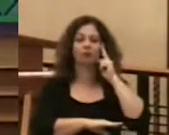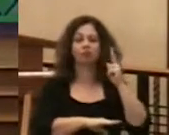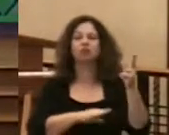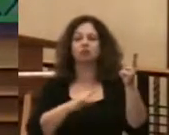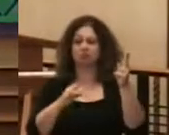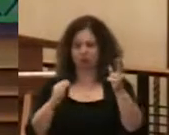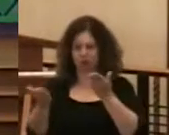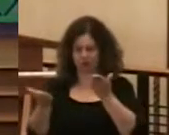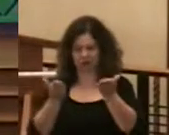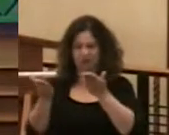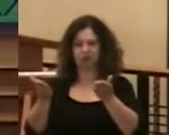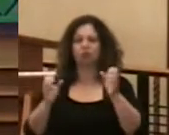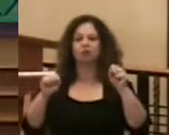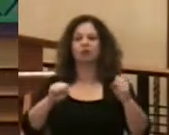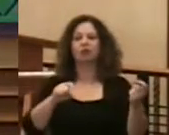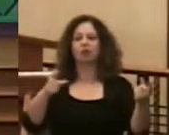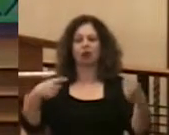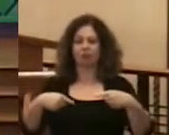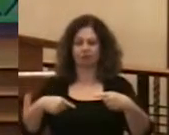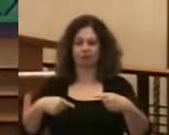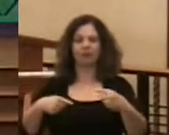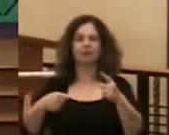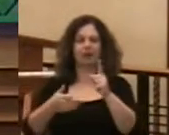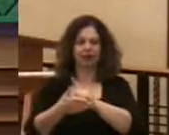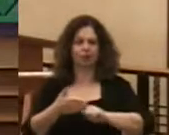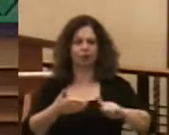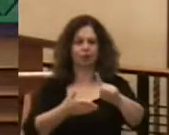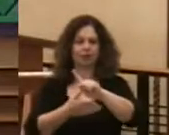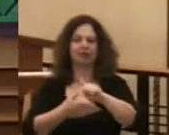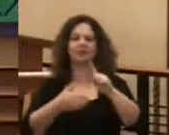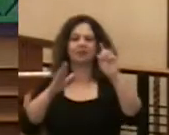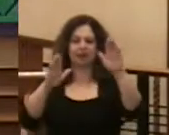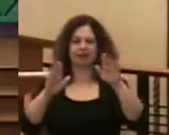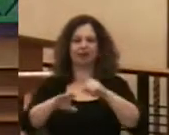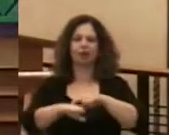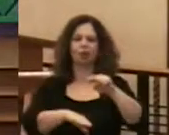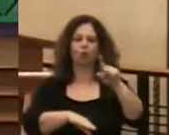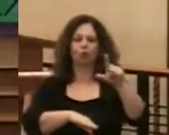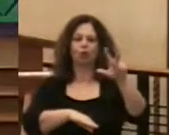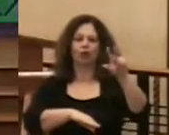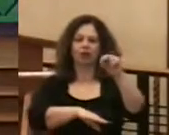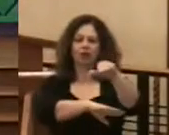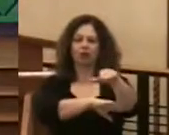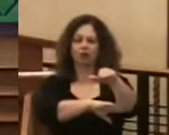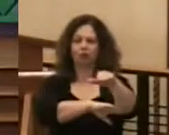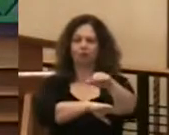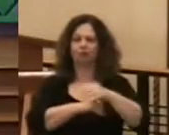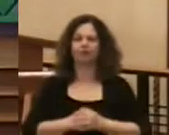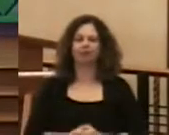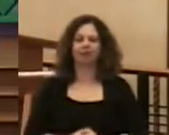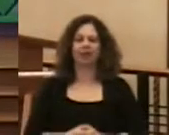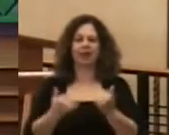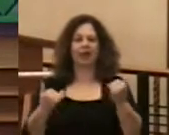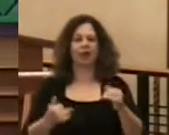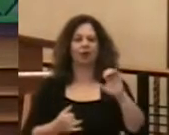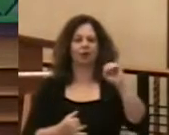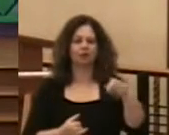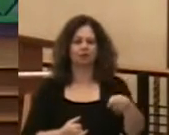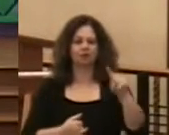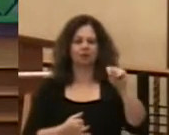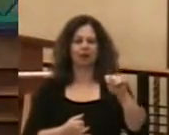service, so you are welcome to attend that, but ask that you keep those young ones in your prayers. Our spotlight for